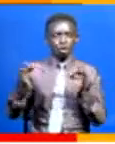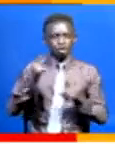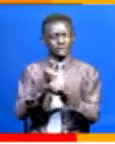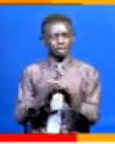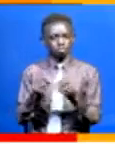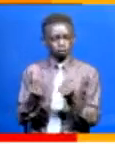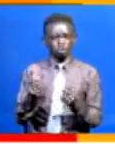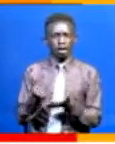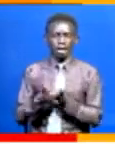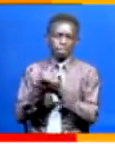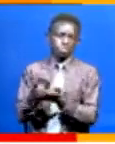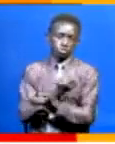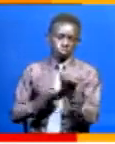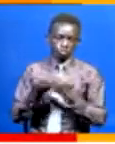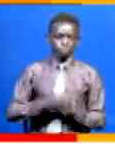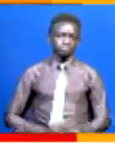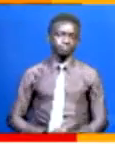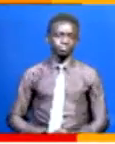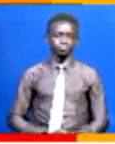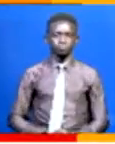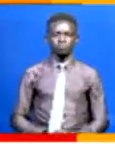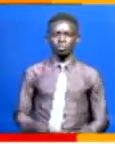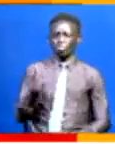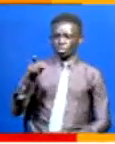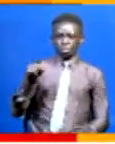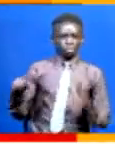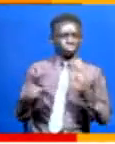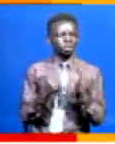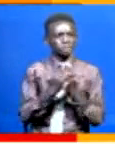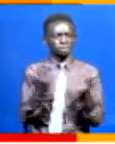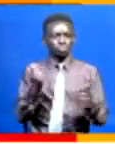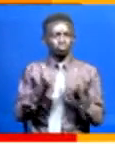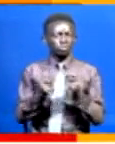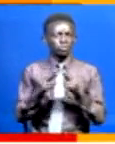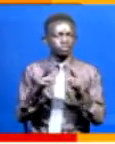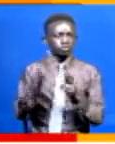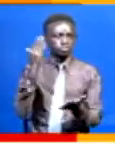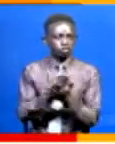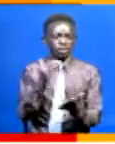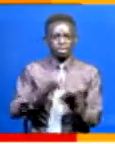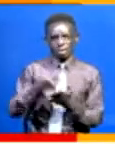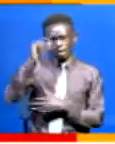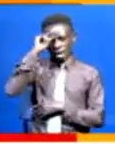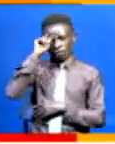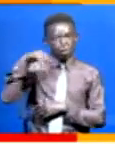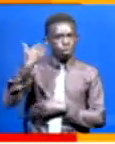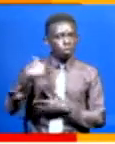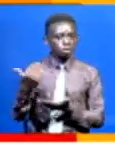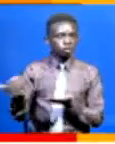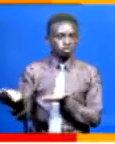You pointed out that, which is very true, that the government collects